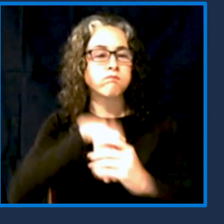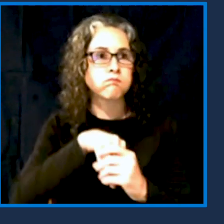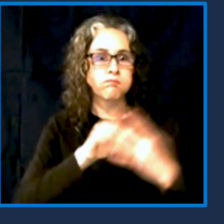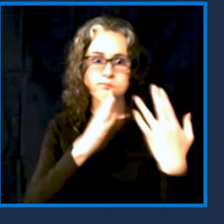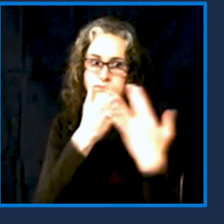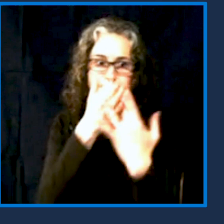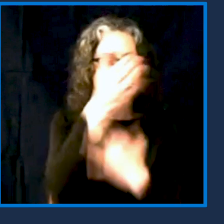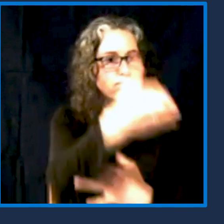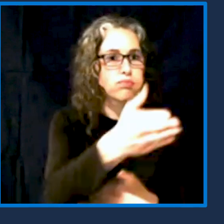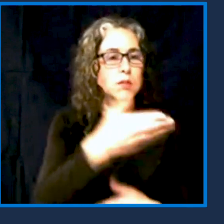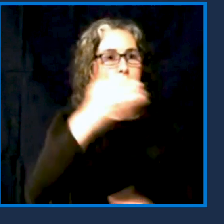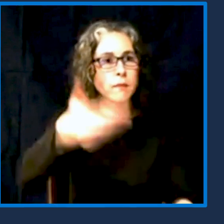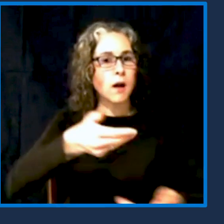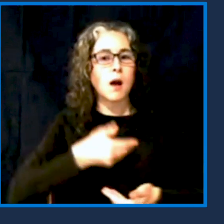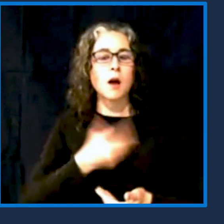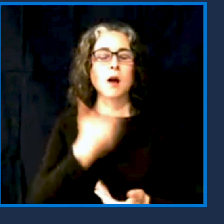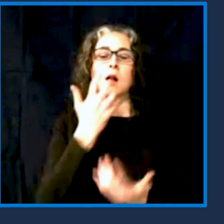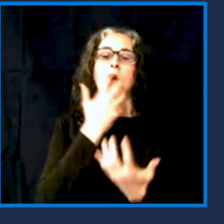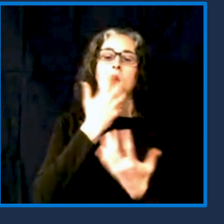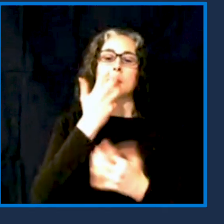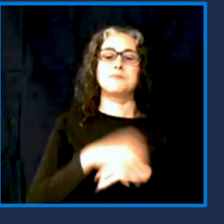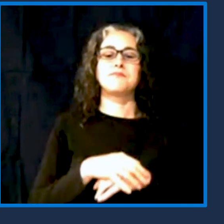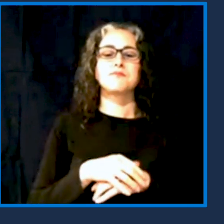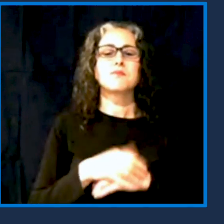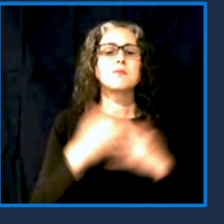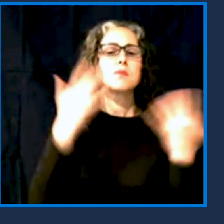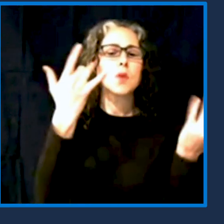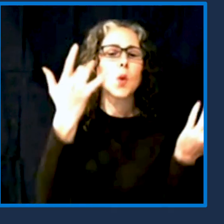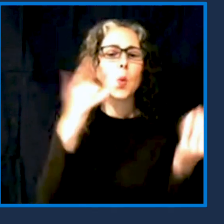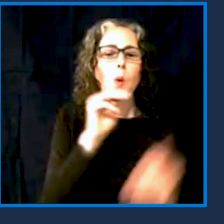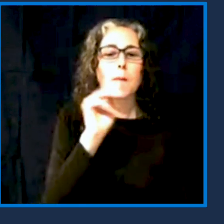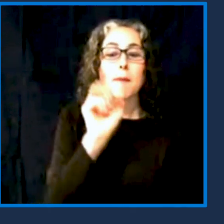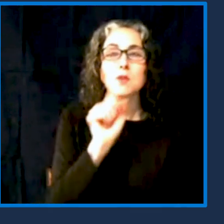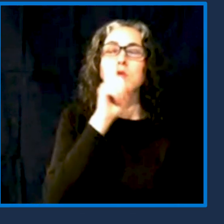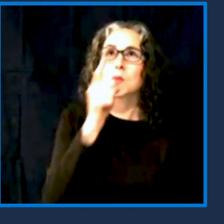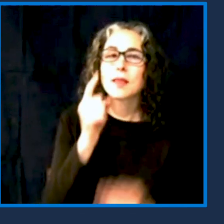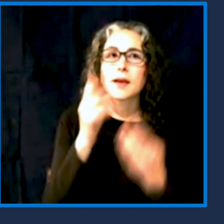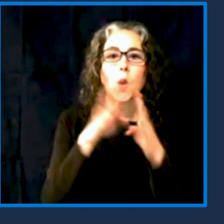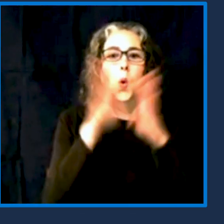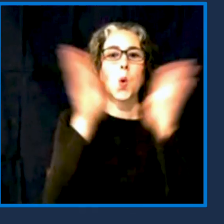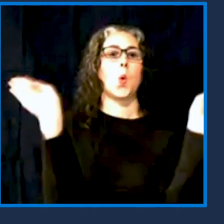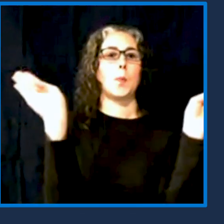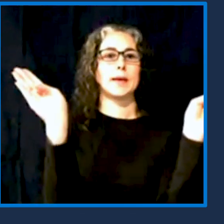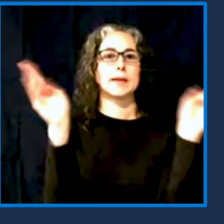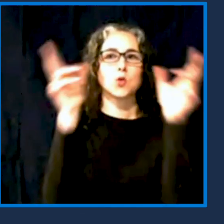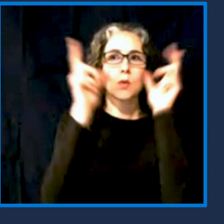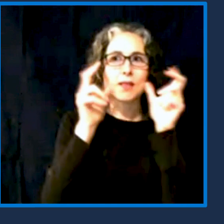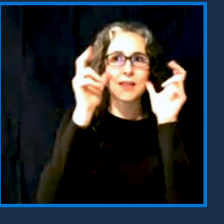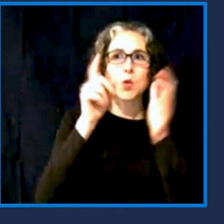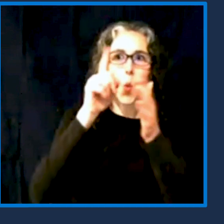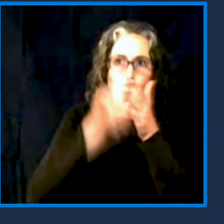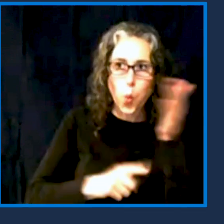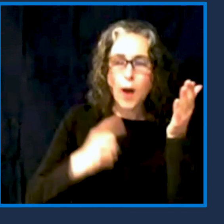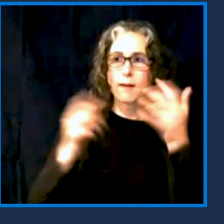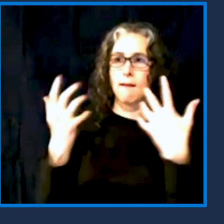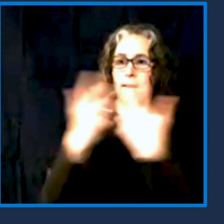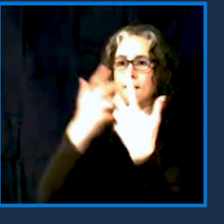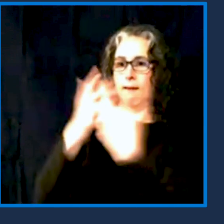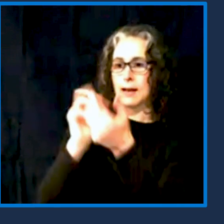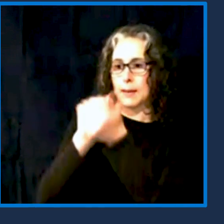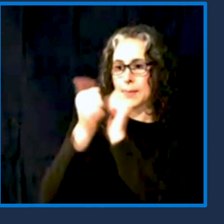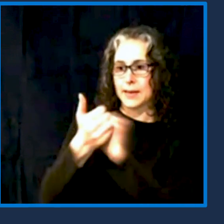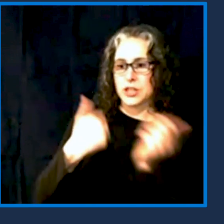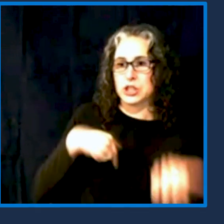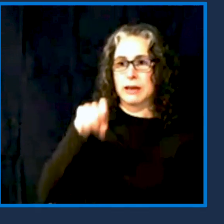the things which really work out for me is the Microsoft is very open in listening the accommodation which I am